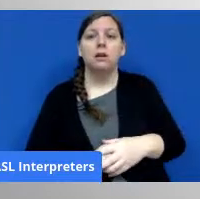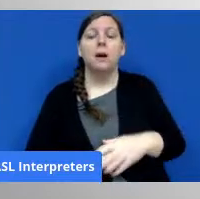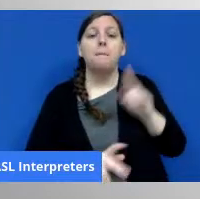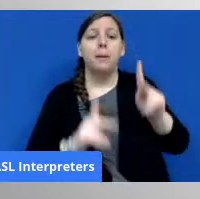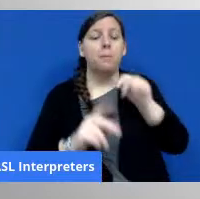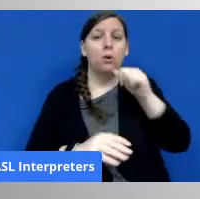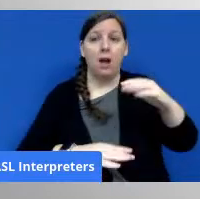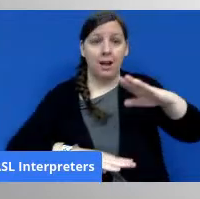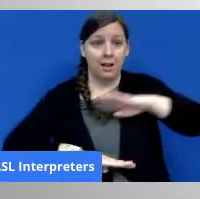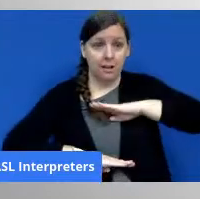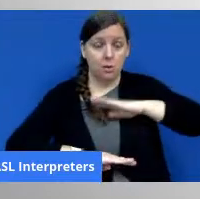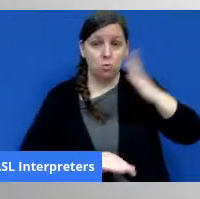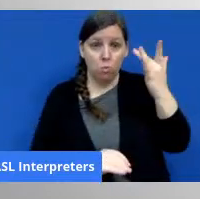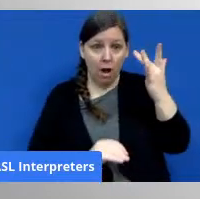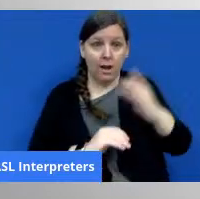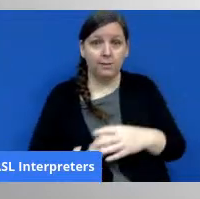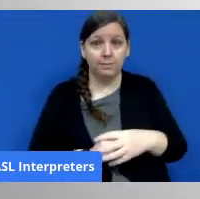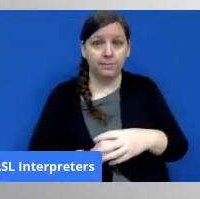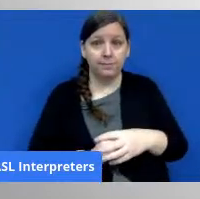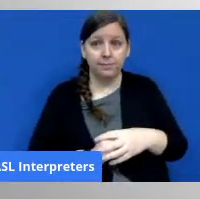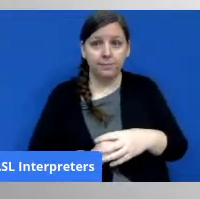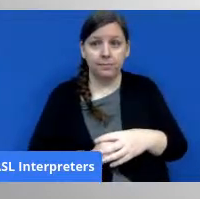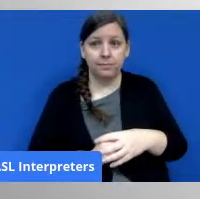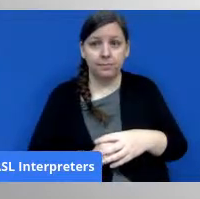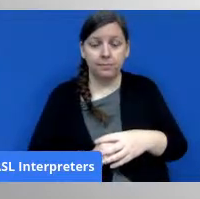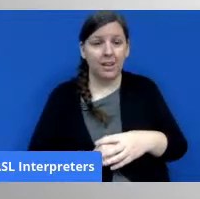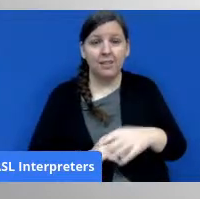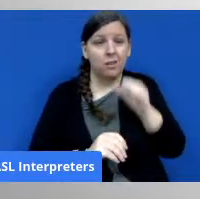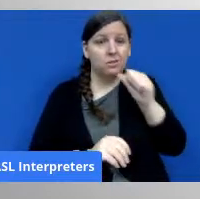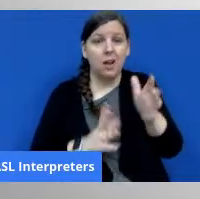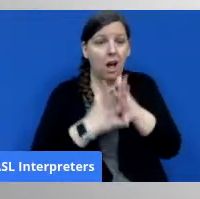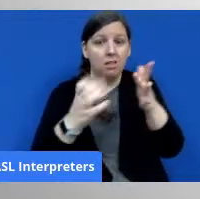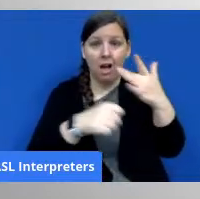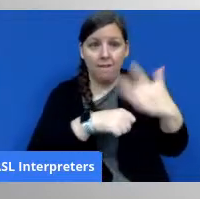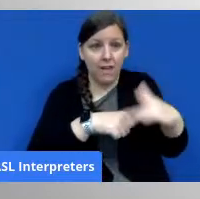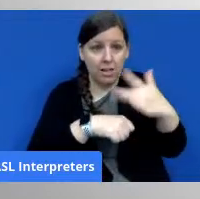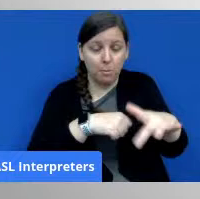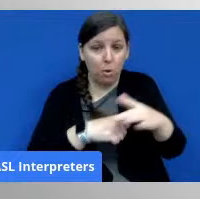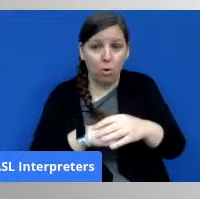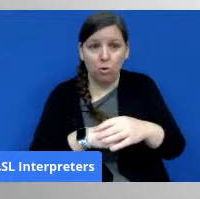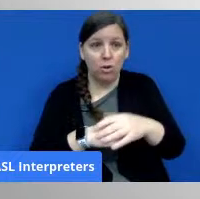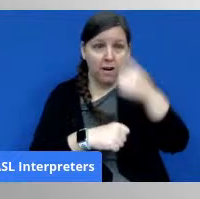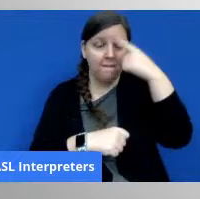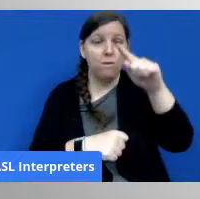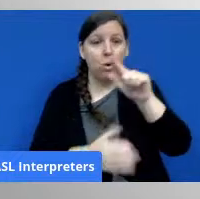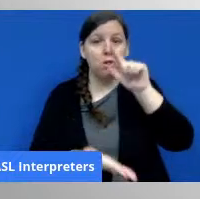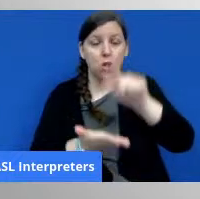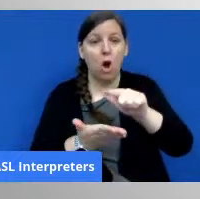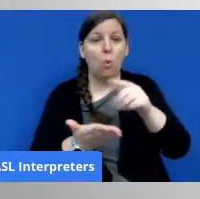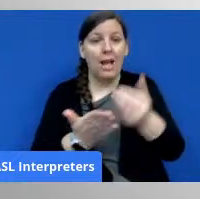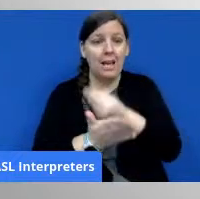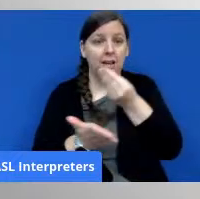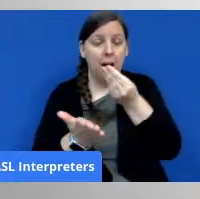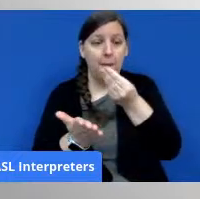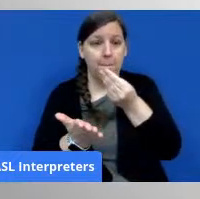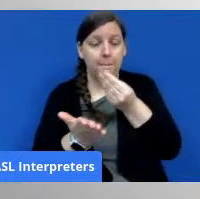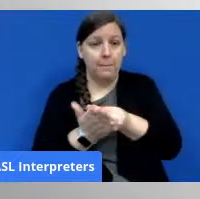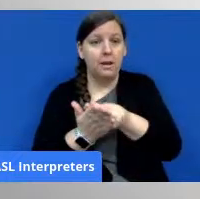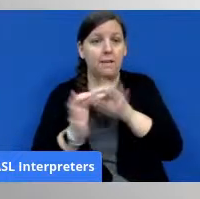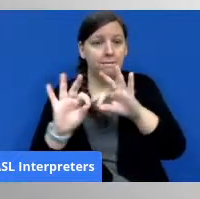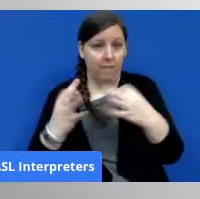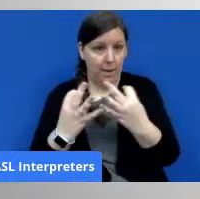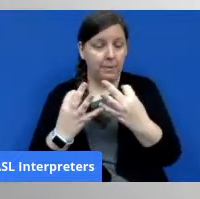because there's just not a lot available, especially for low-income families who indicated